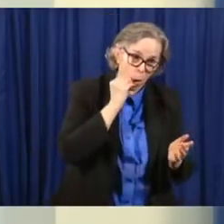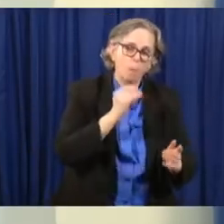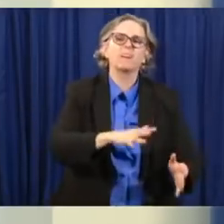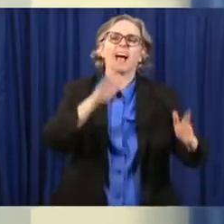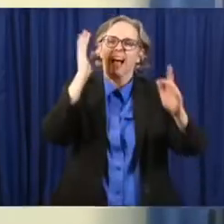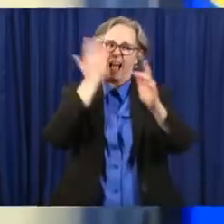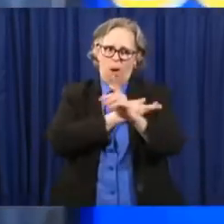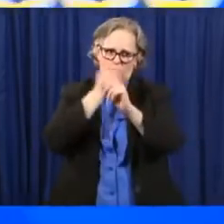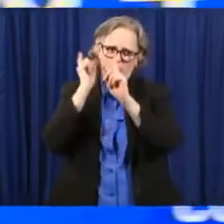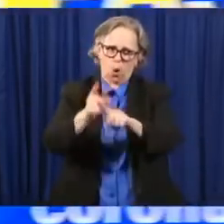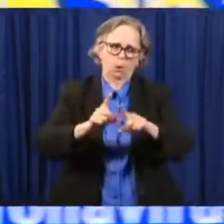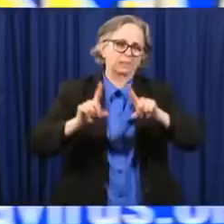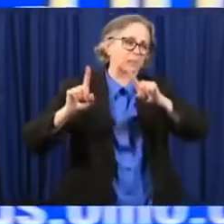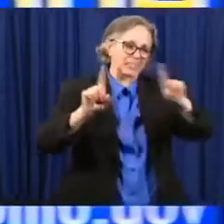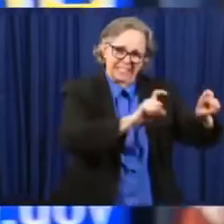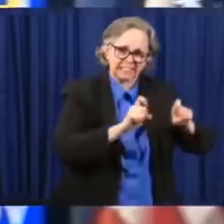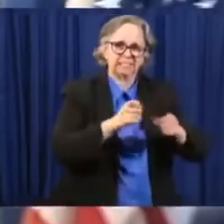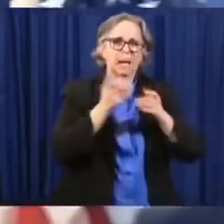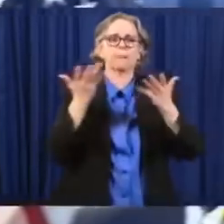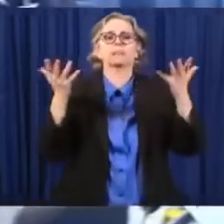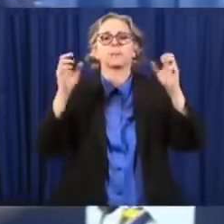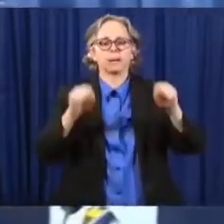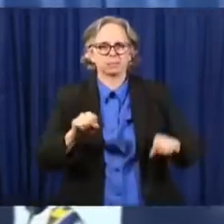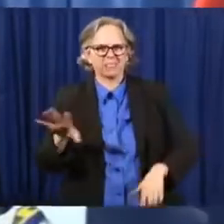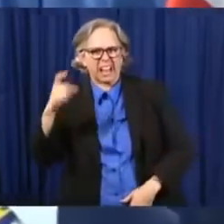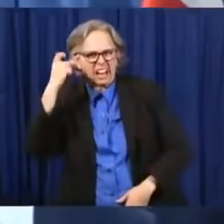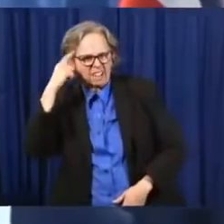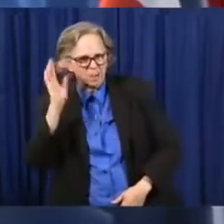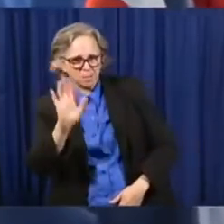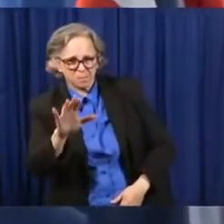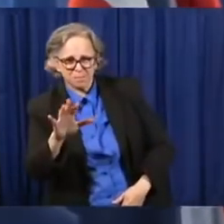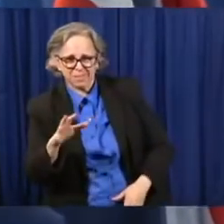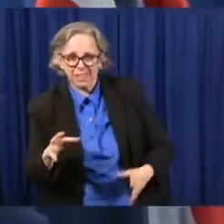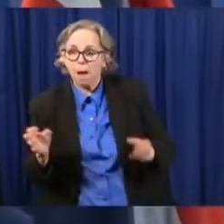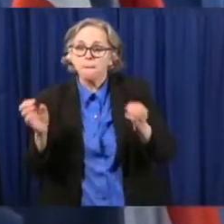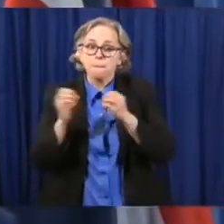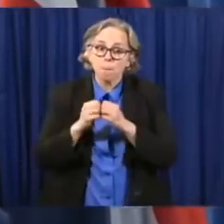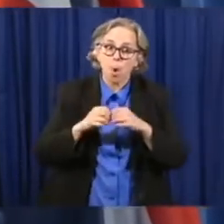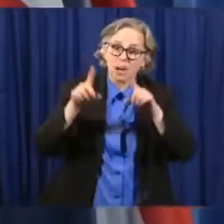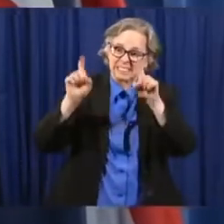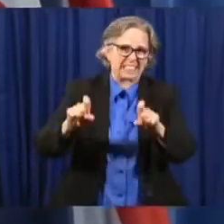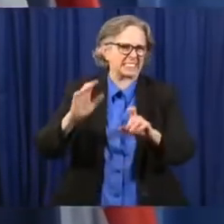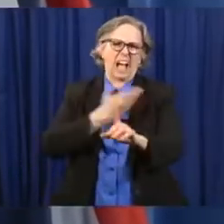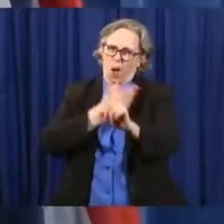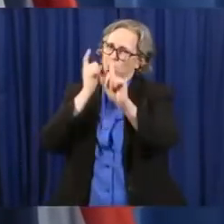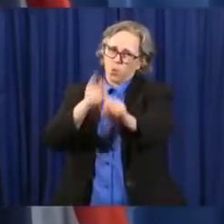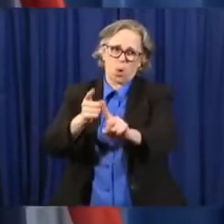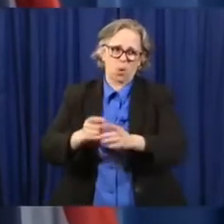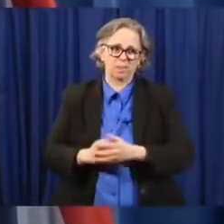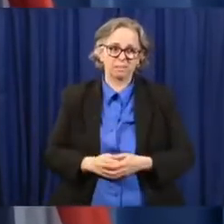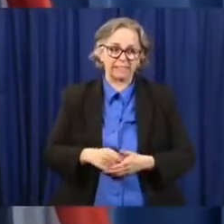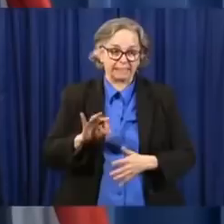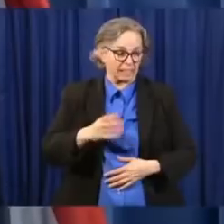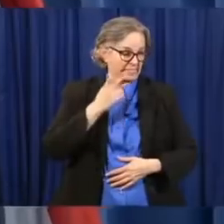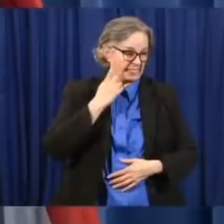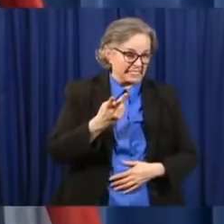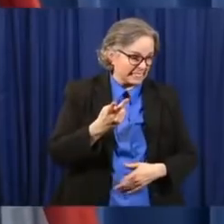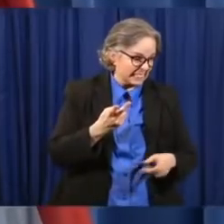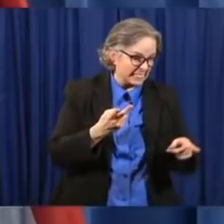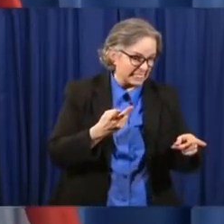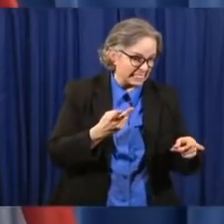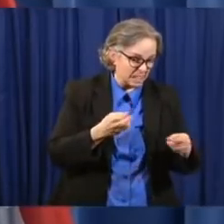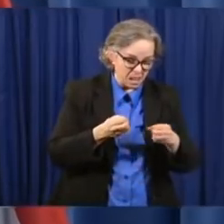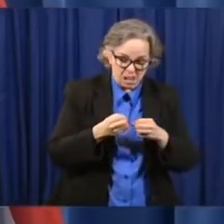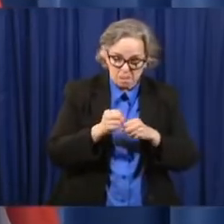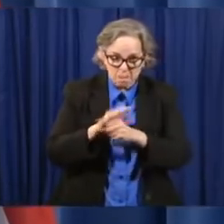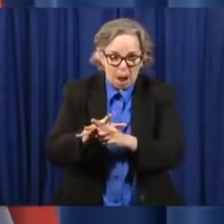more testing, that's our goal, to be able to surge in when we see that there is a problem. And I